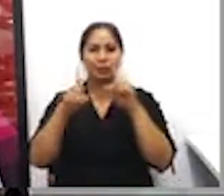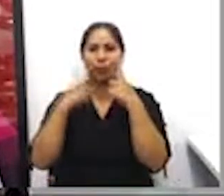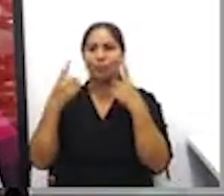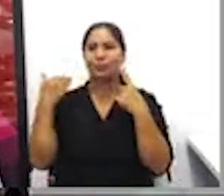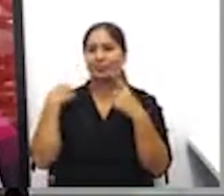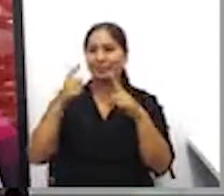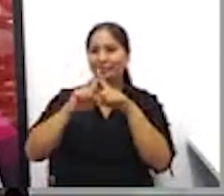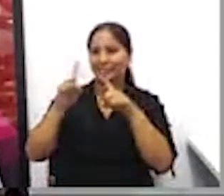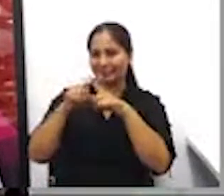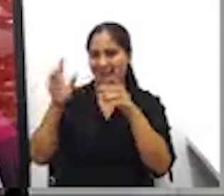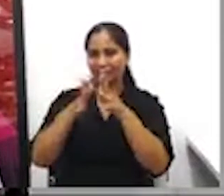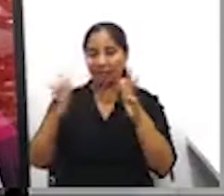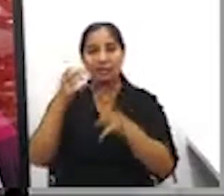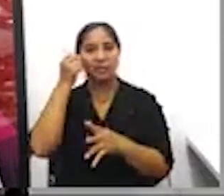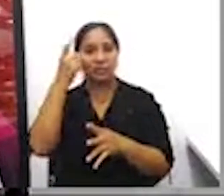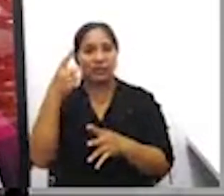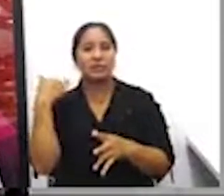No?